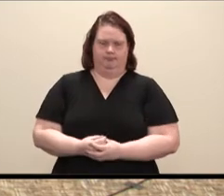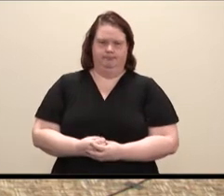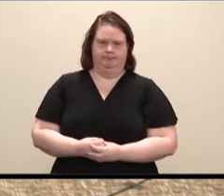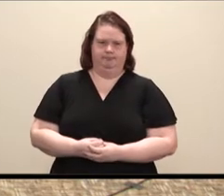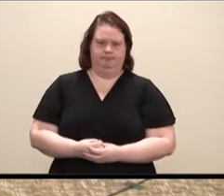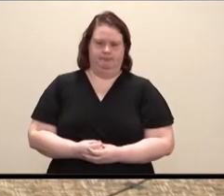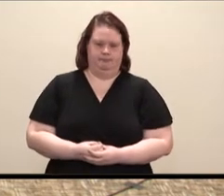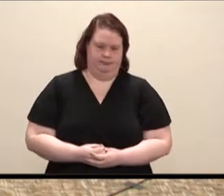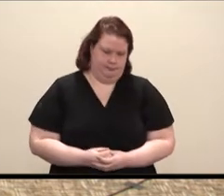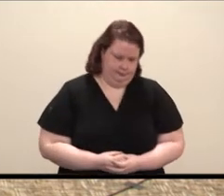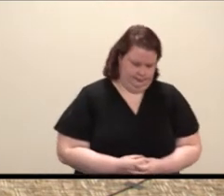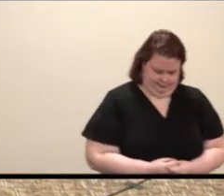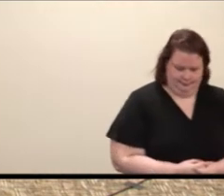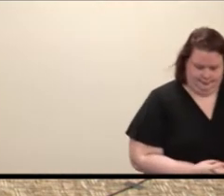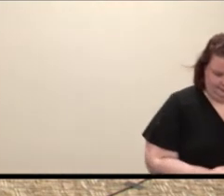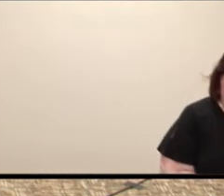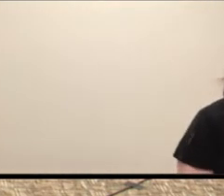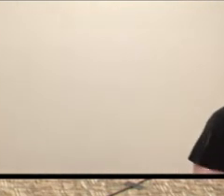Anybody